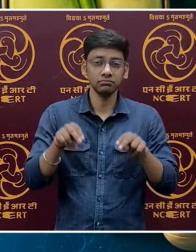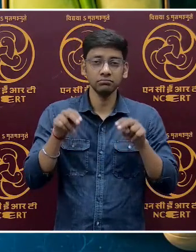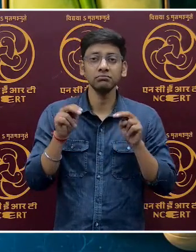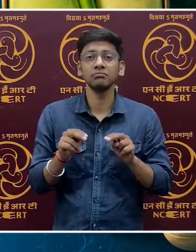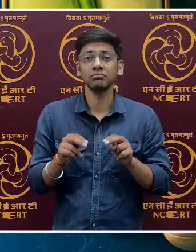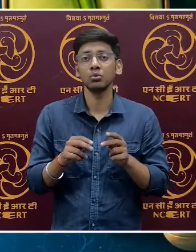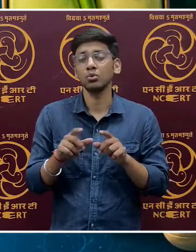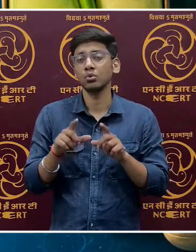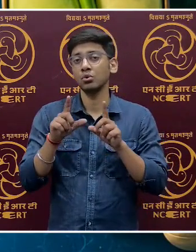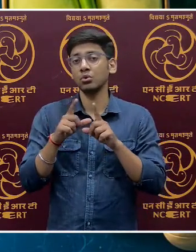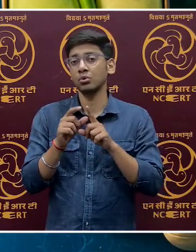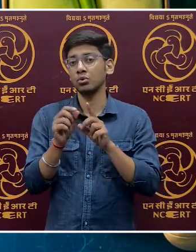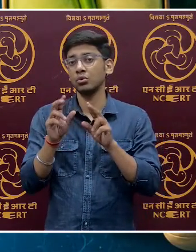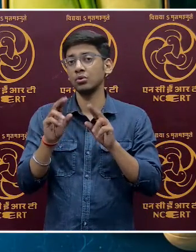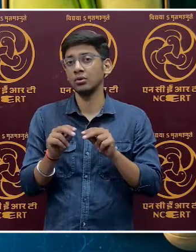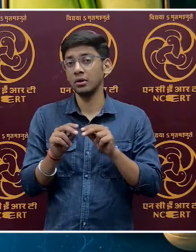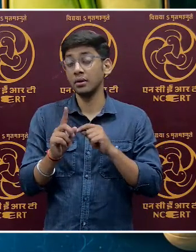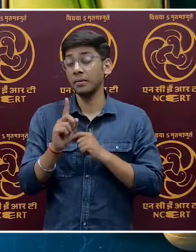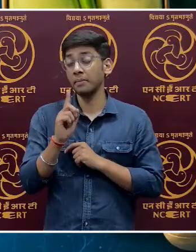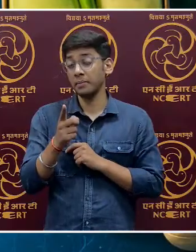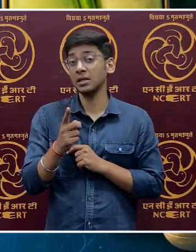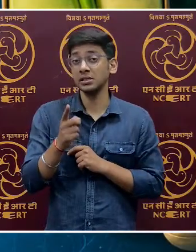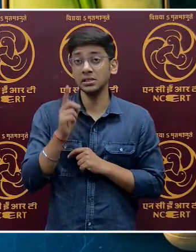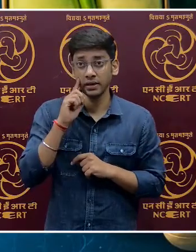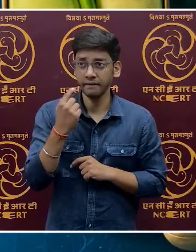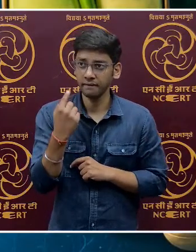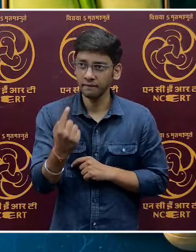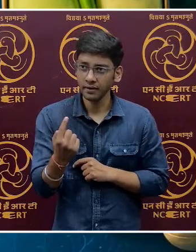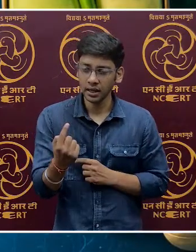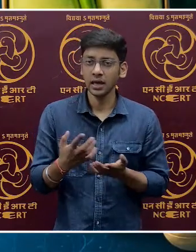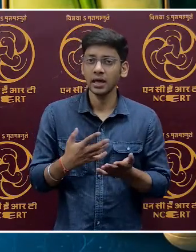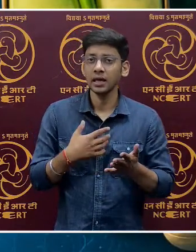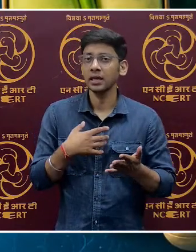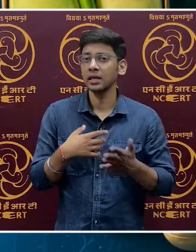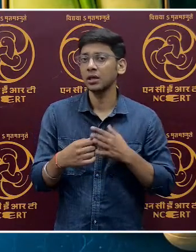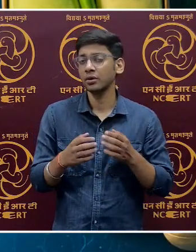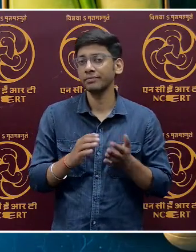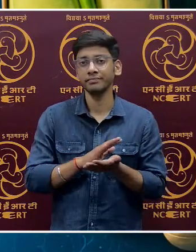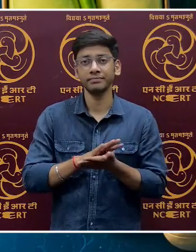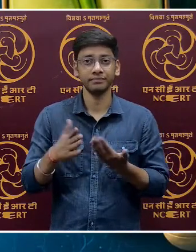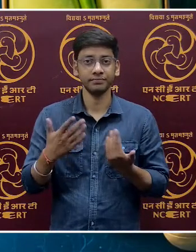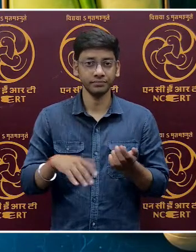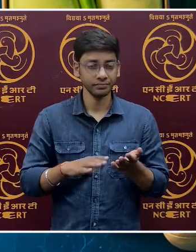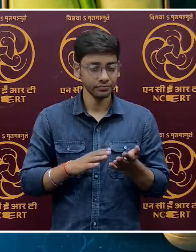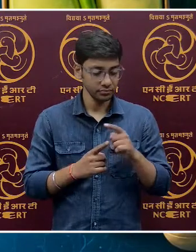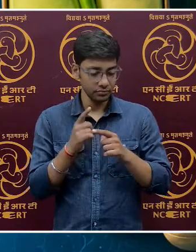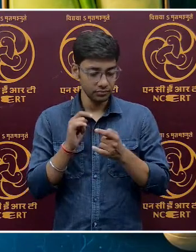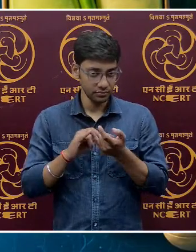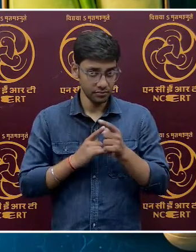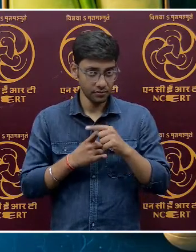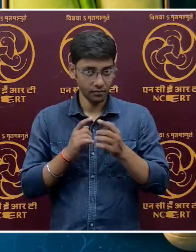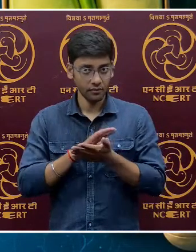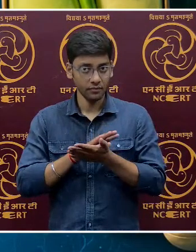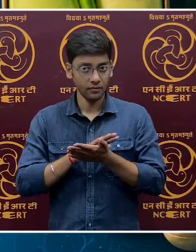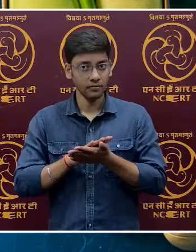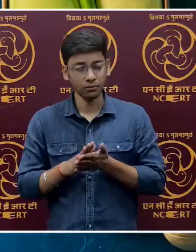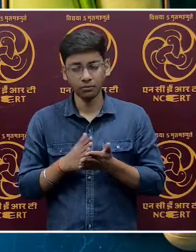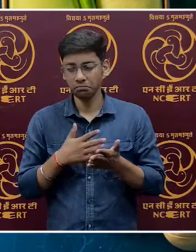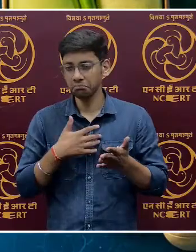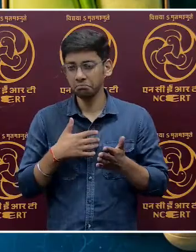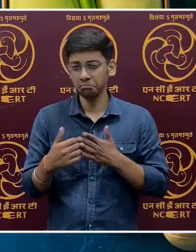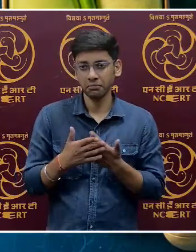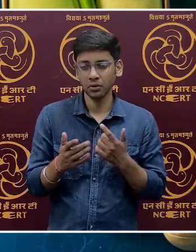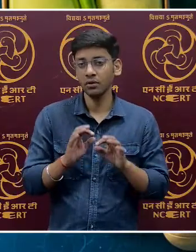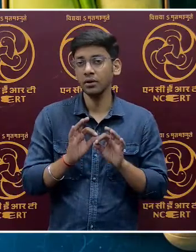not been working over here. And once it is will get over, once your task is get over, or either you are having any other task to get